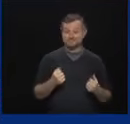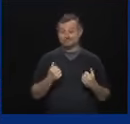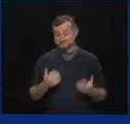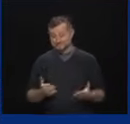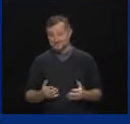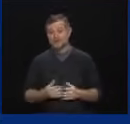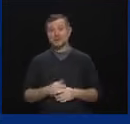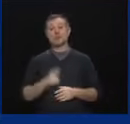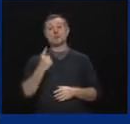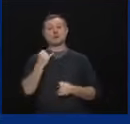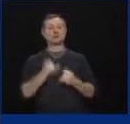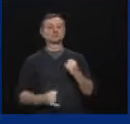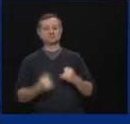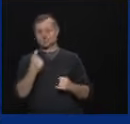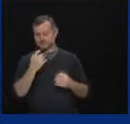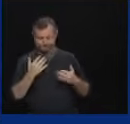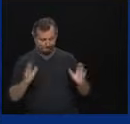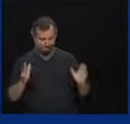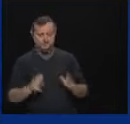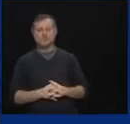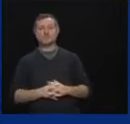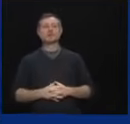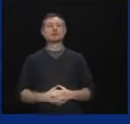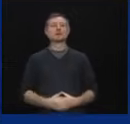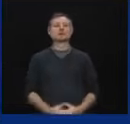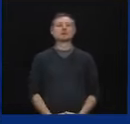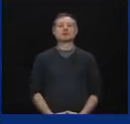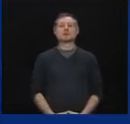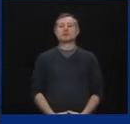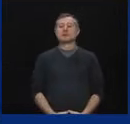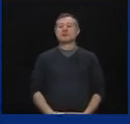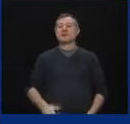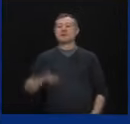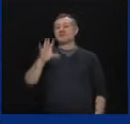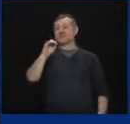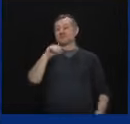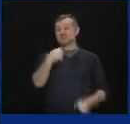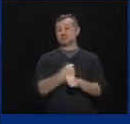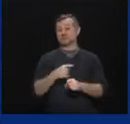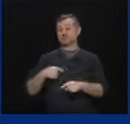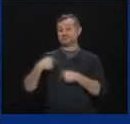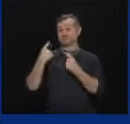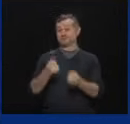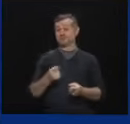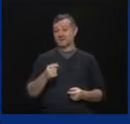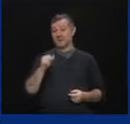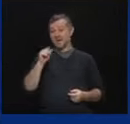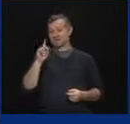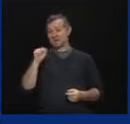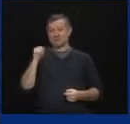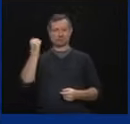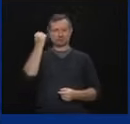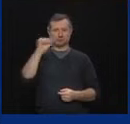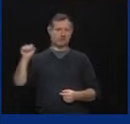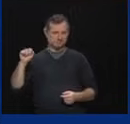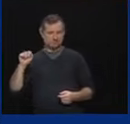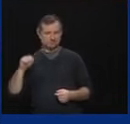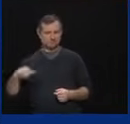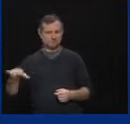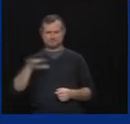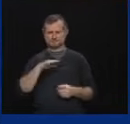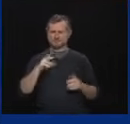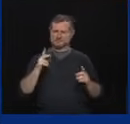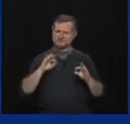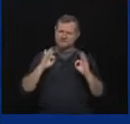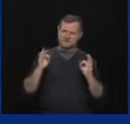take one from you, then we got to go. Thank you, okay. It's 50 years since the Attica riots. Families have sought for decades to